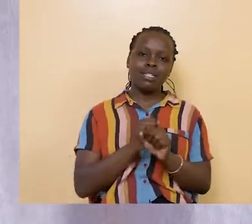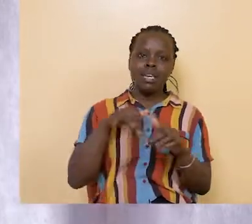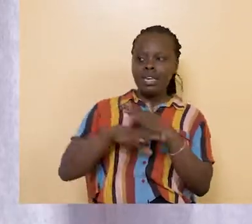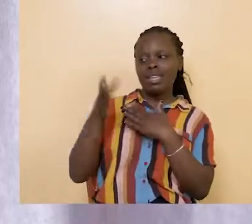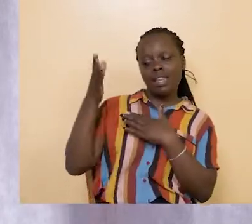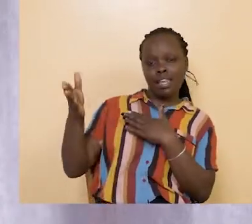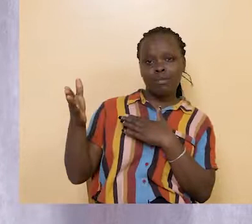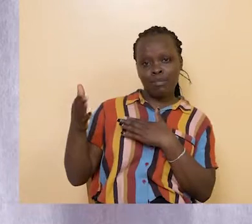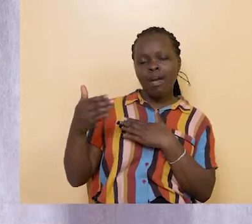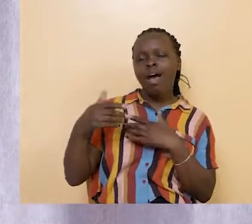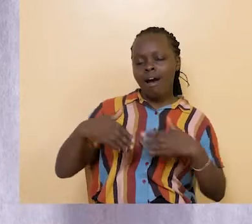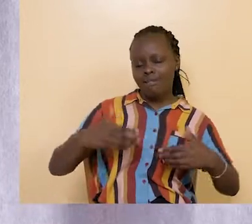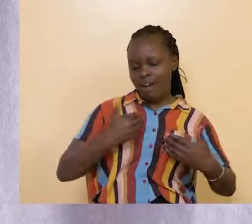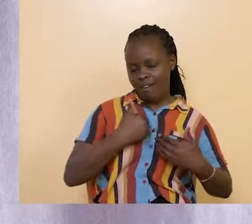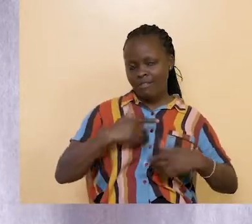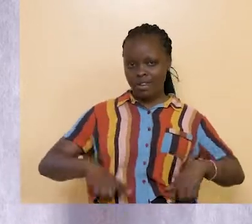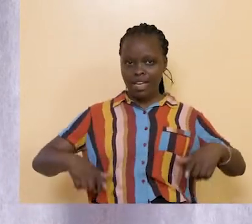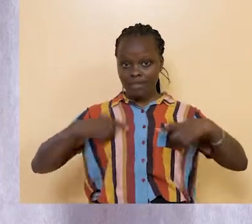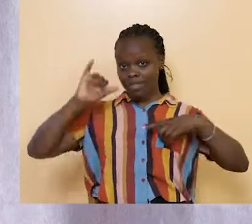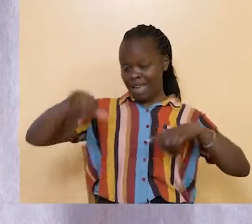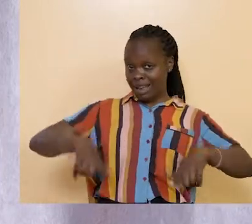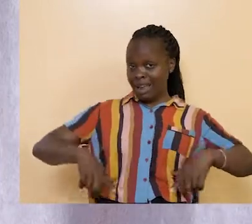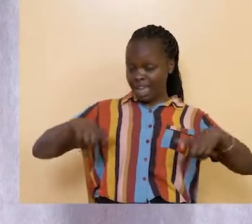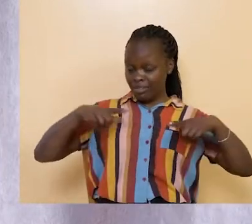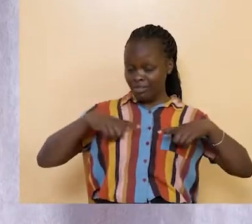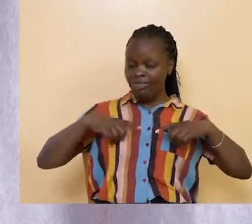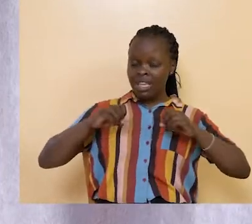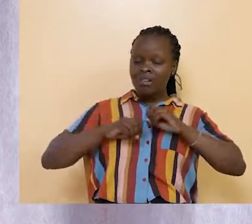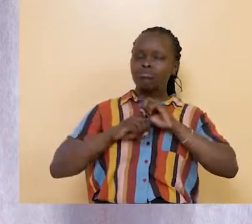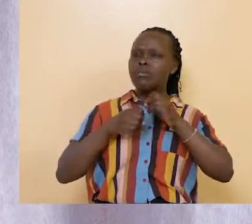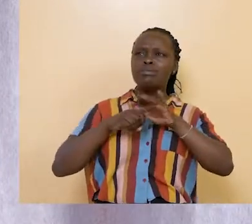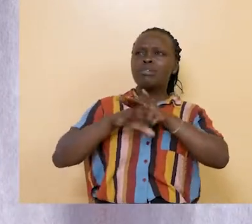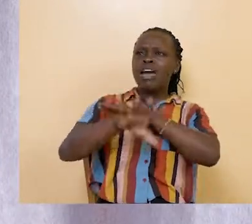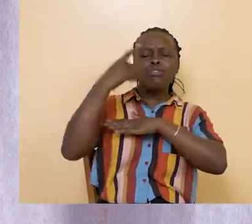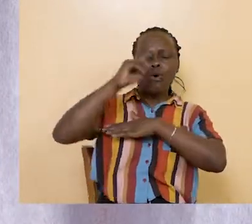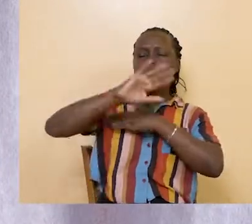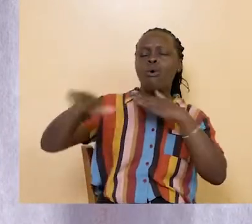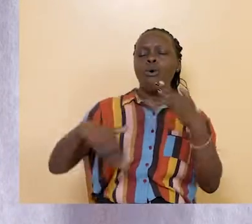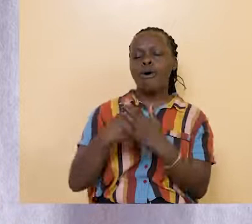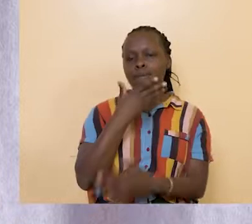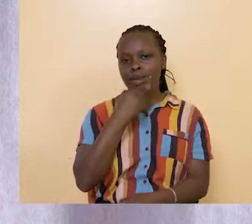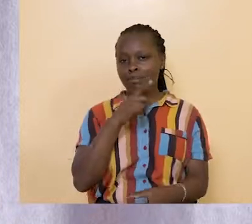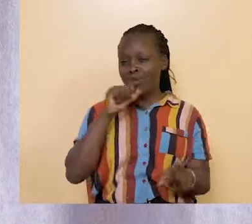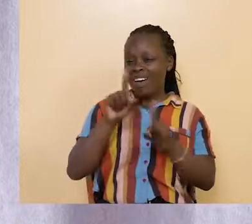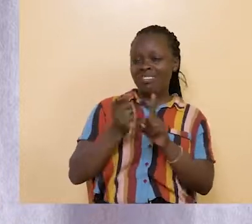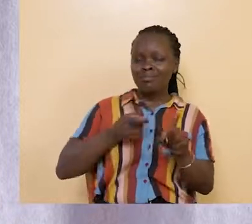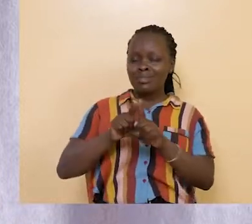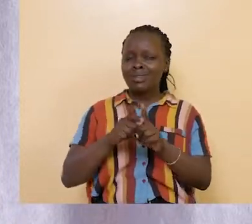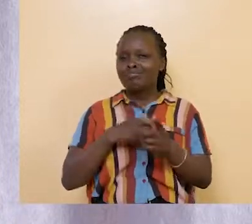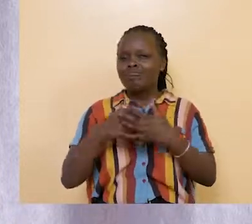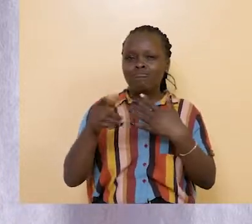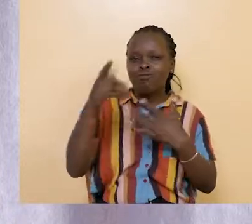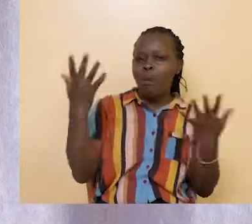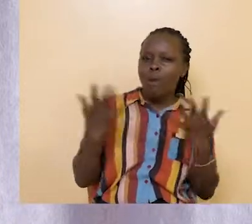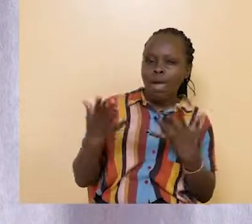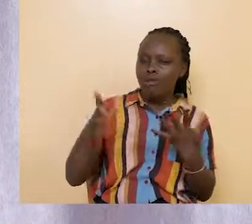In him was life, and that life is the light of all mankind. Brothers and sisters, regardless of where